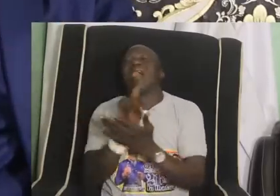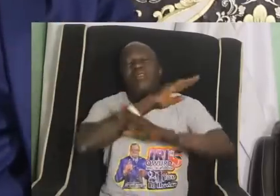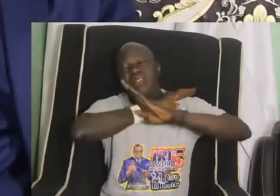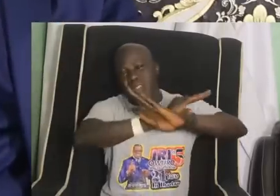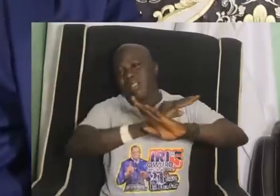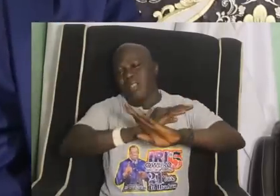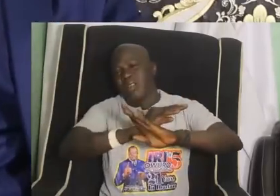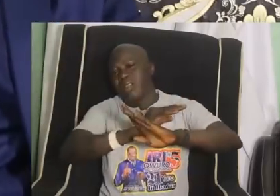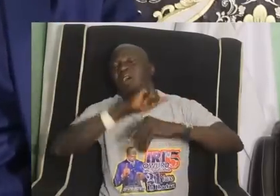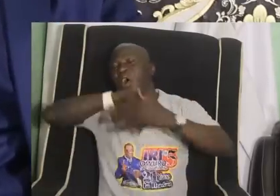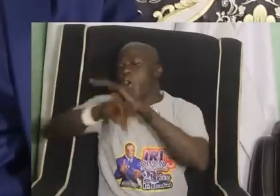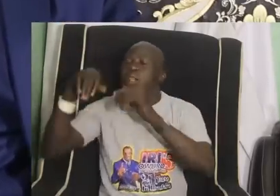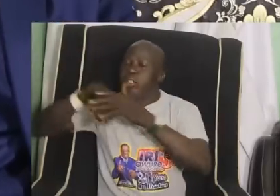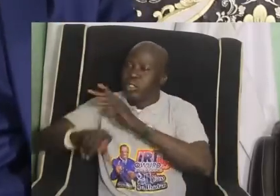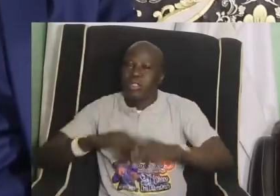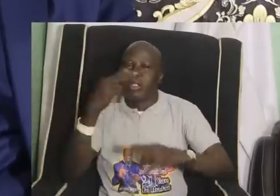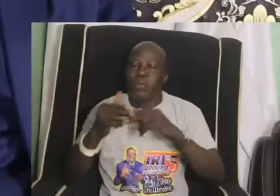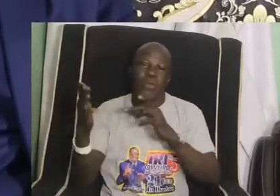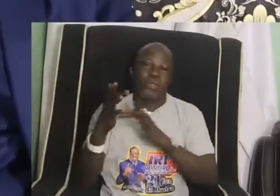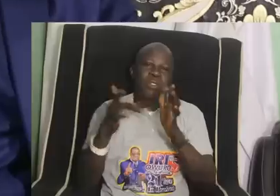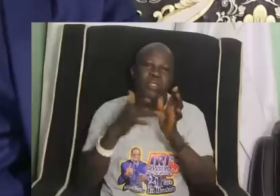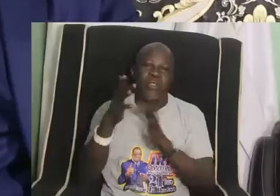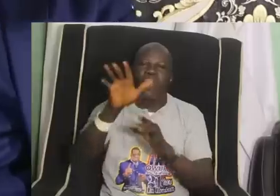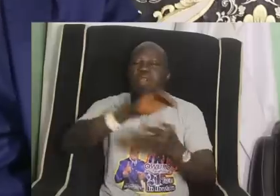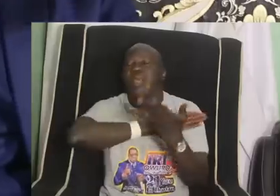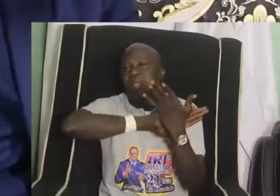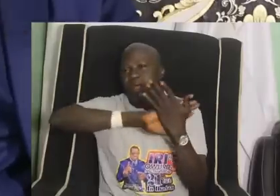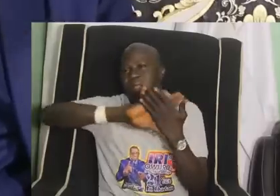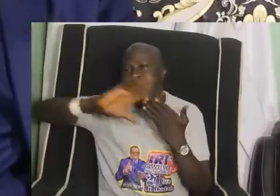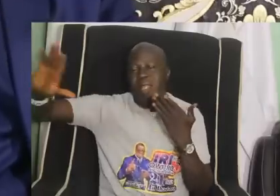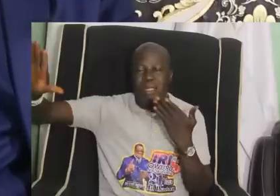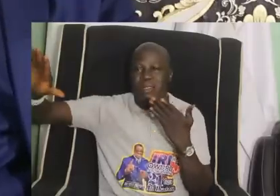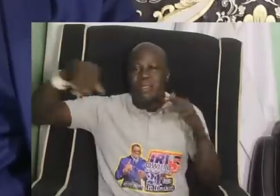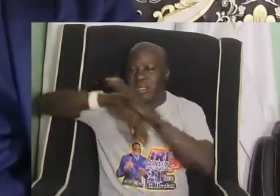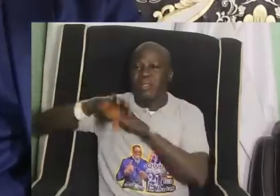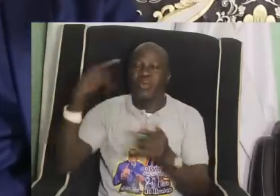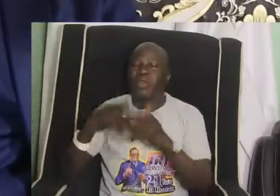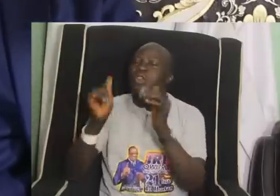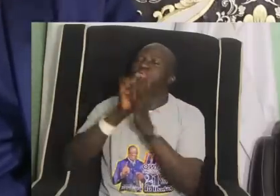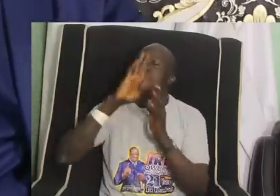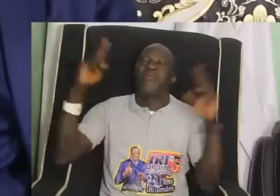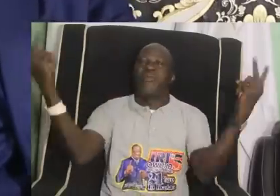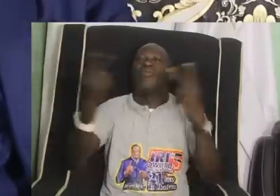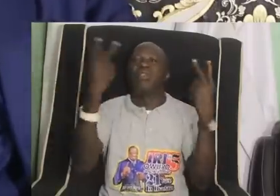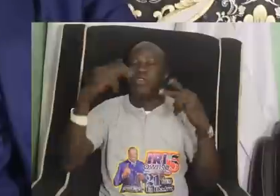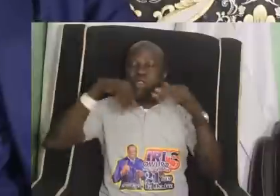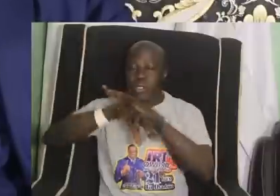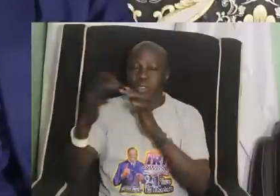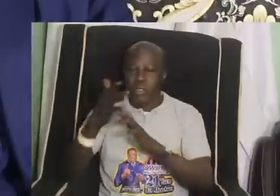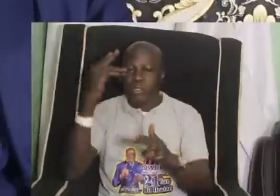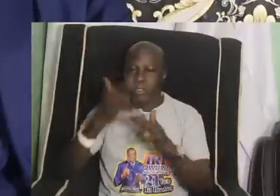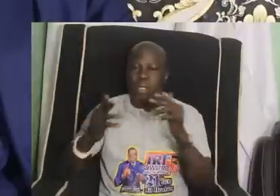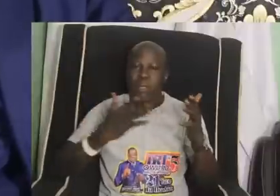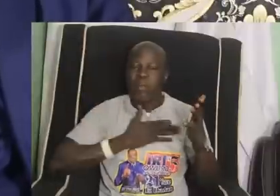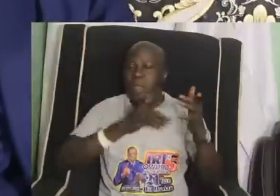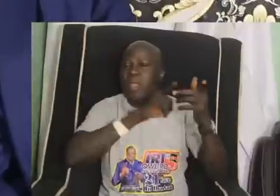stand as Idris in your journey ni oruko Jesu in the name of Jesus ya pare patapata be Christ totally wa di ase you will be conquerors Jesu